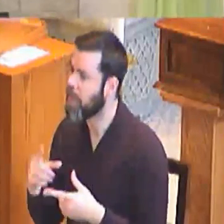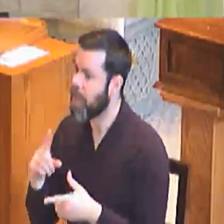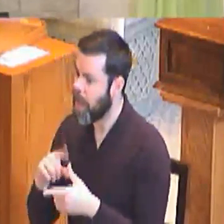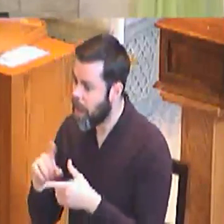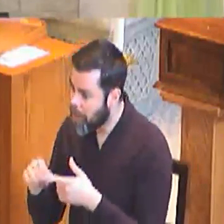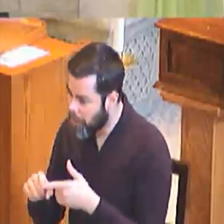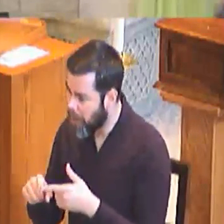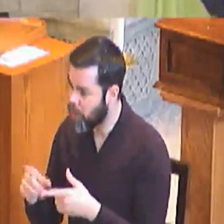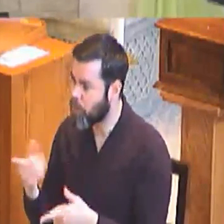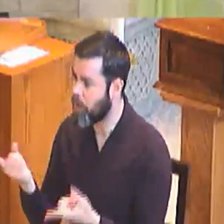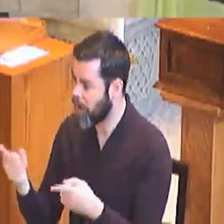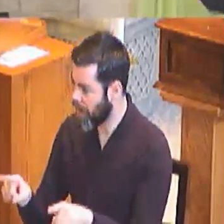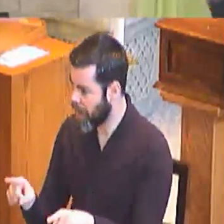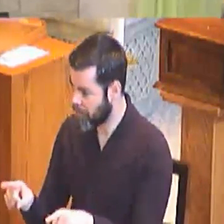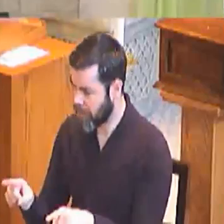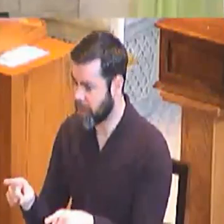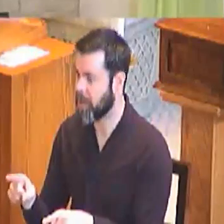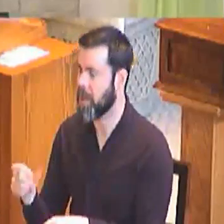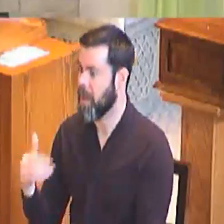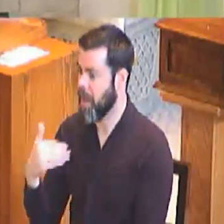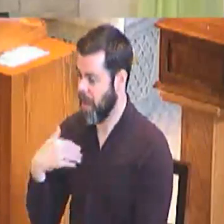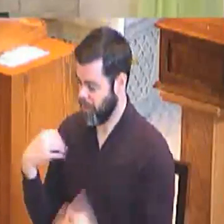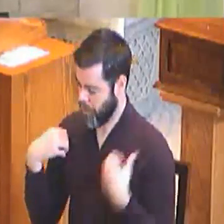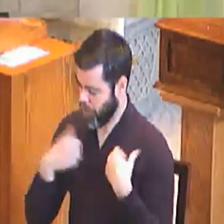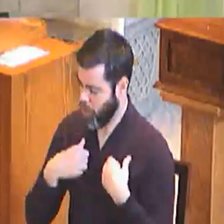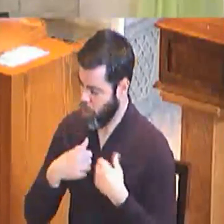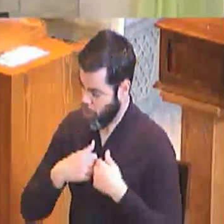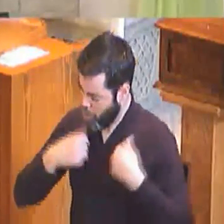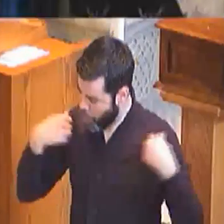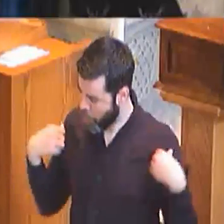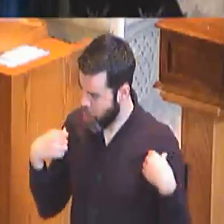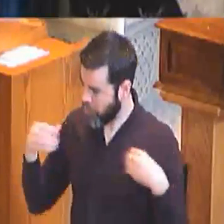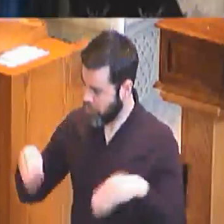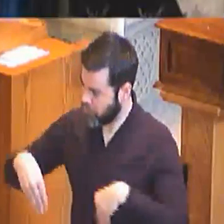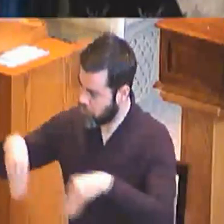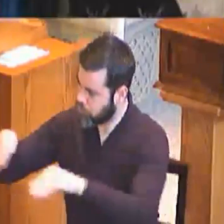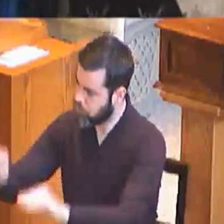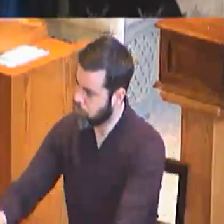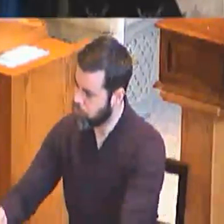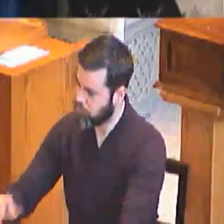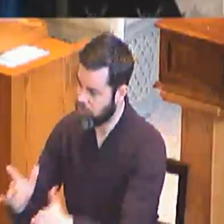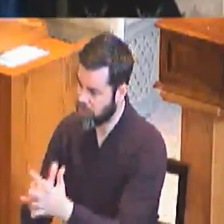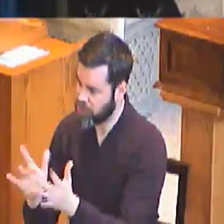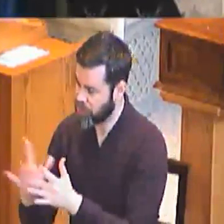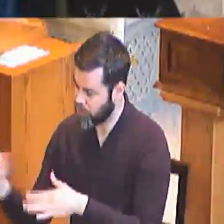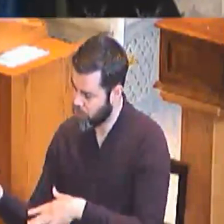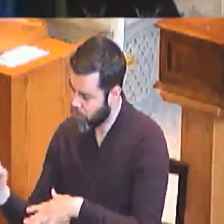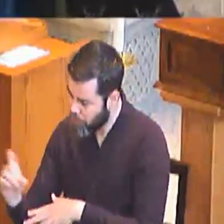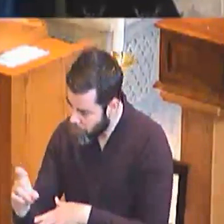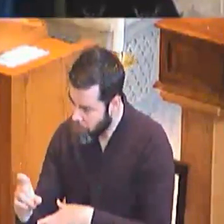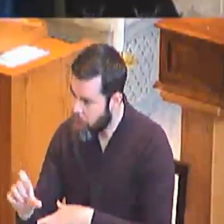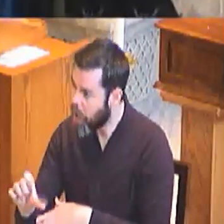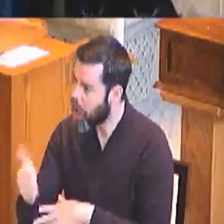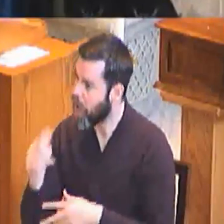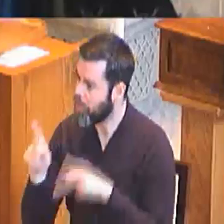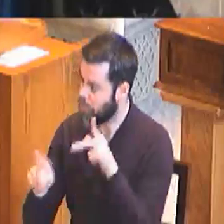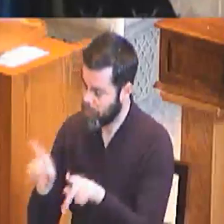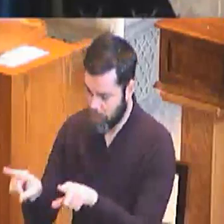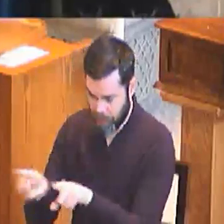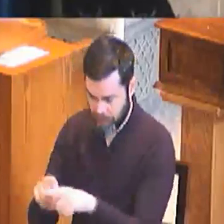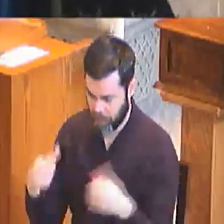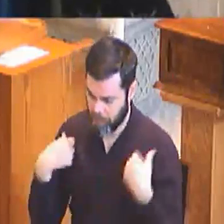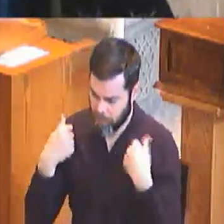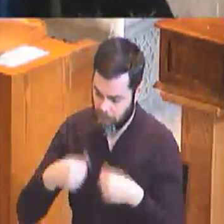others spread leafy branches that they had cut in the fields. And then those who went ahead and those